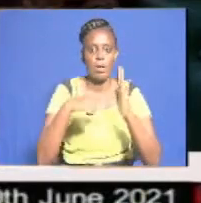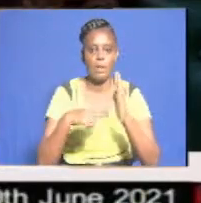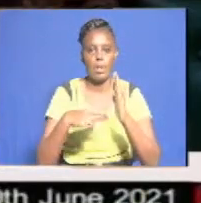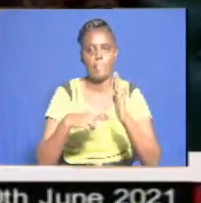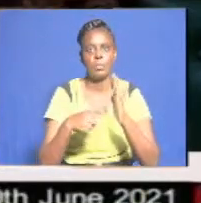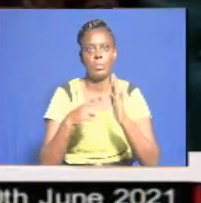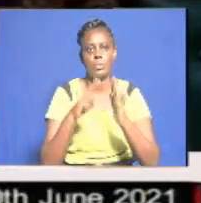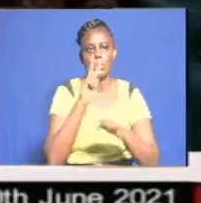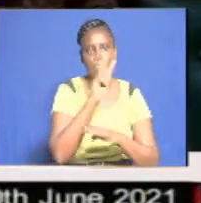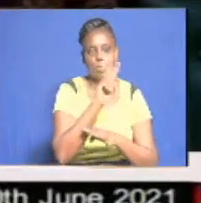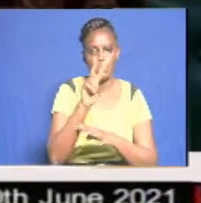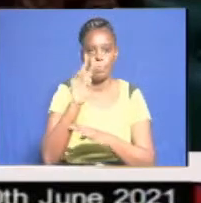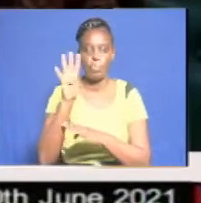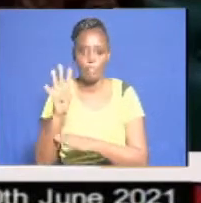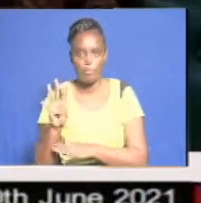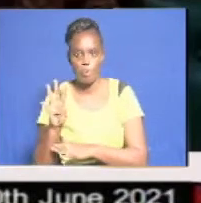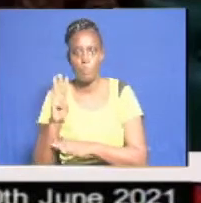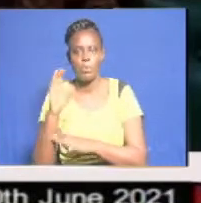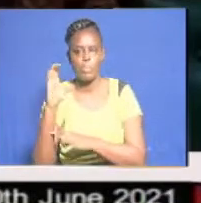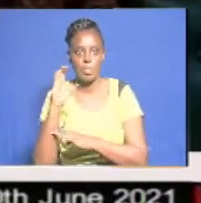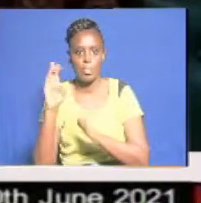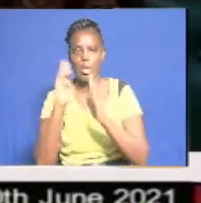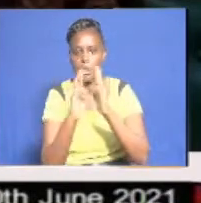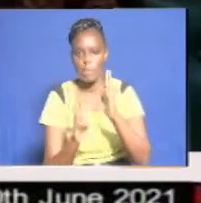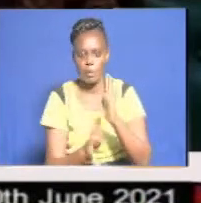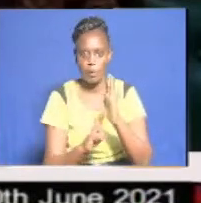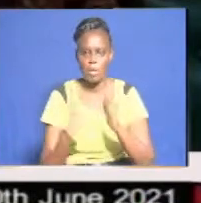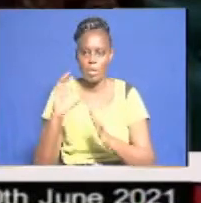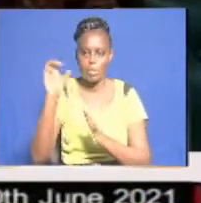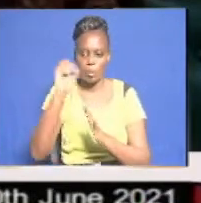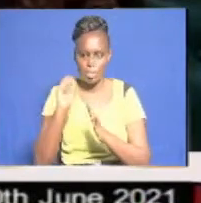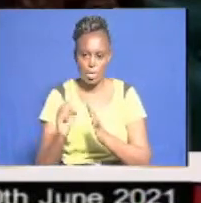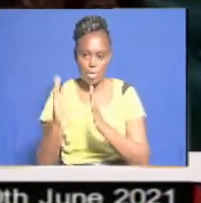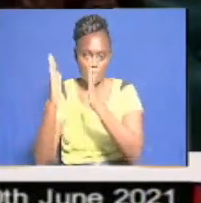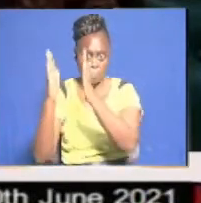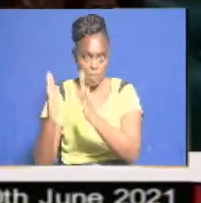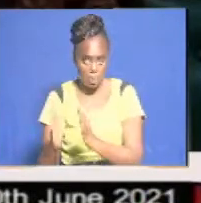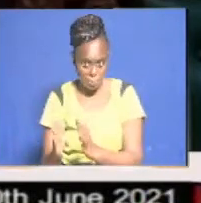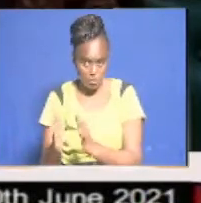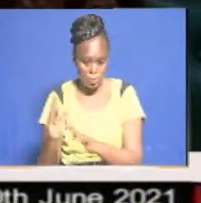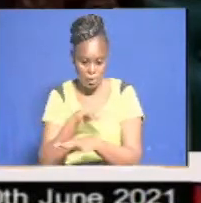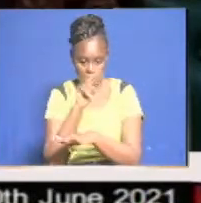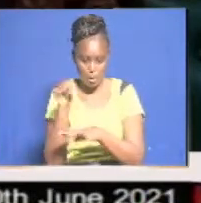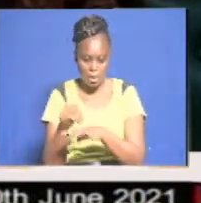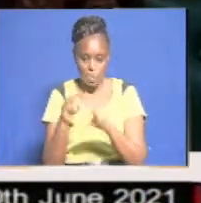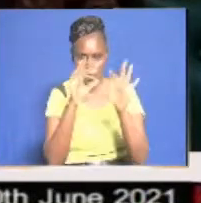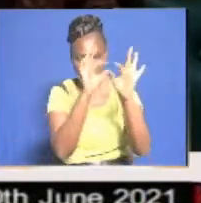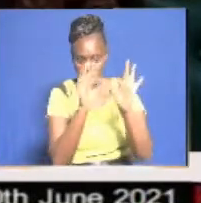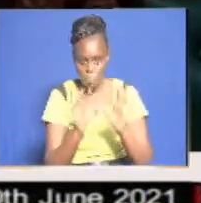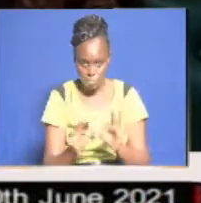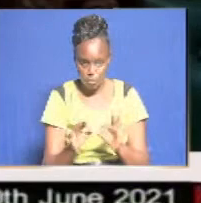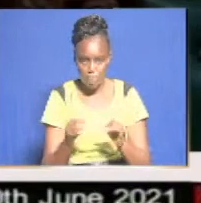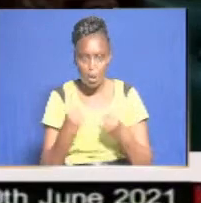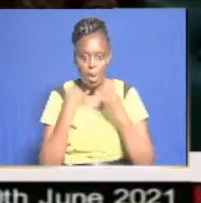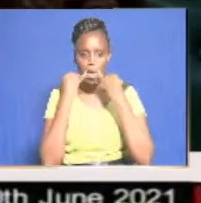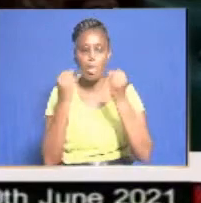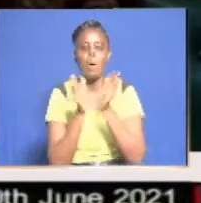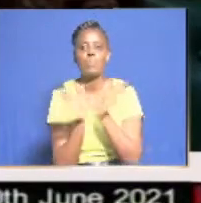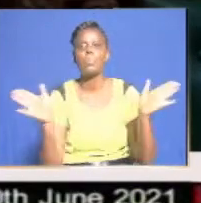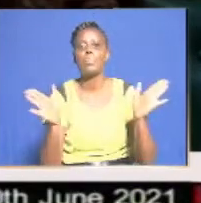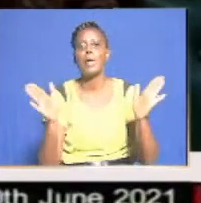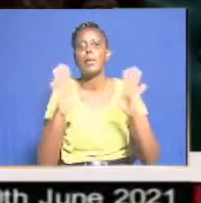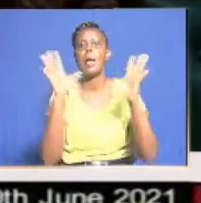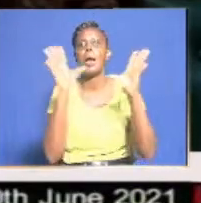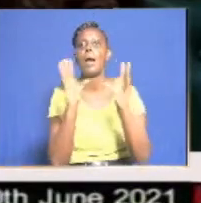244, Paragraph C, requires the Cabinet Secretary for the National Treasury to make a public pronouncement of the budget